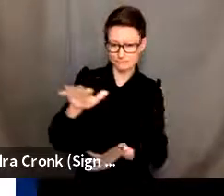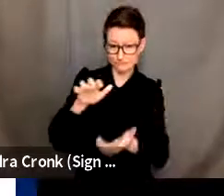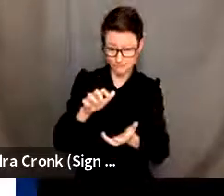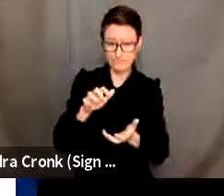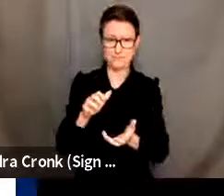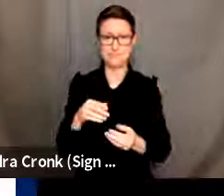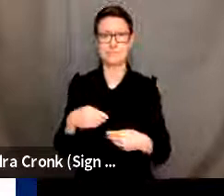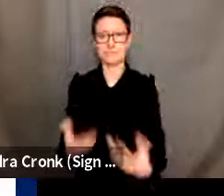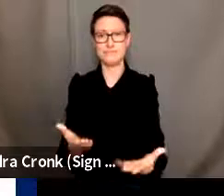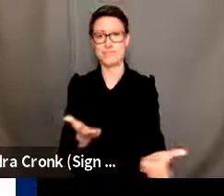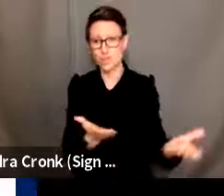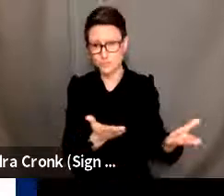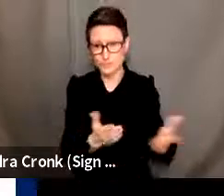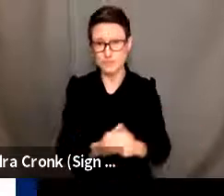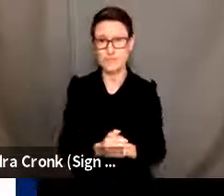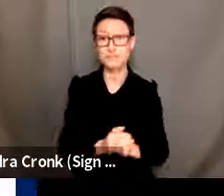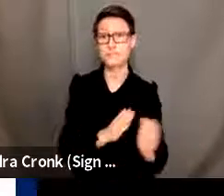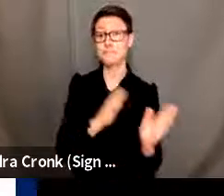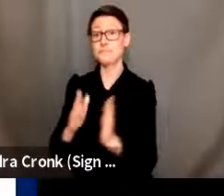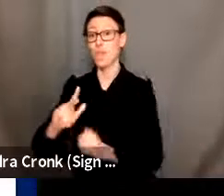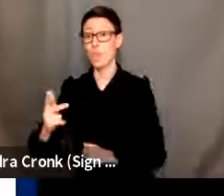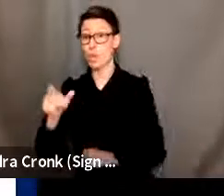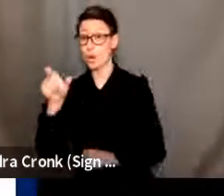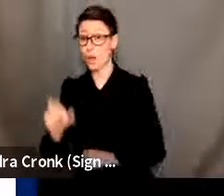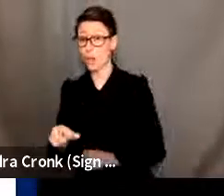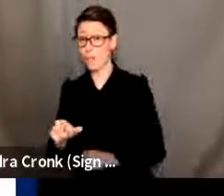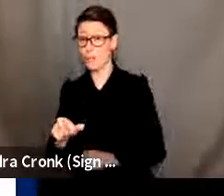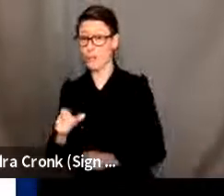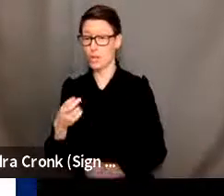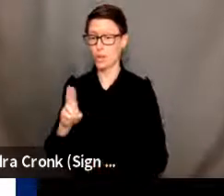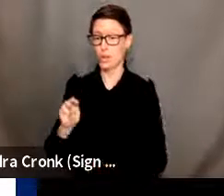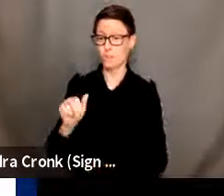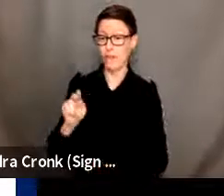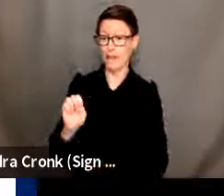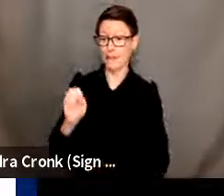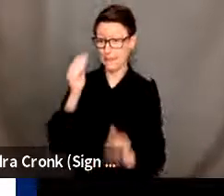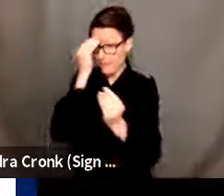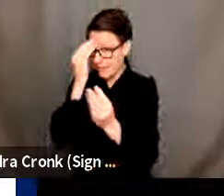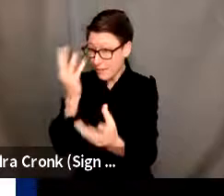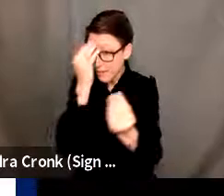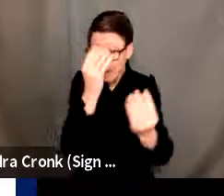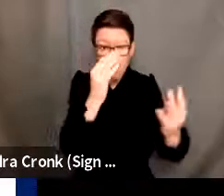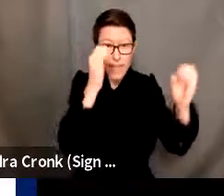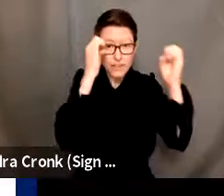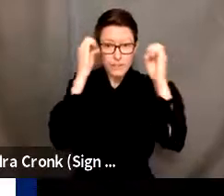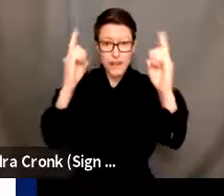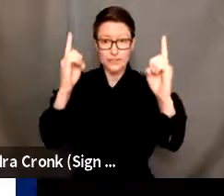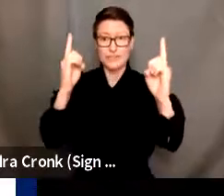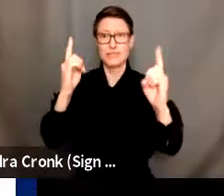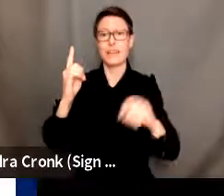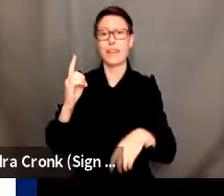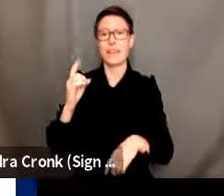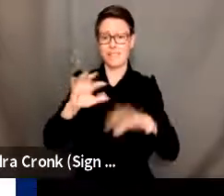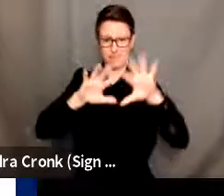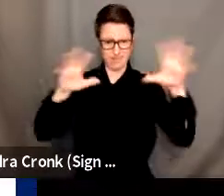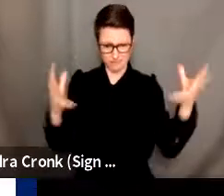education program. Humane education is 1/3 of our mission statement at the SPCA. We